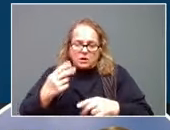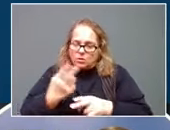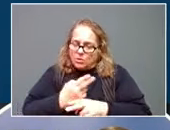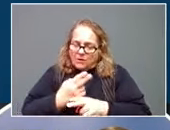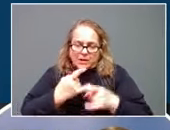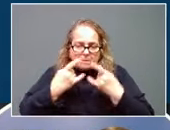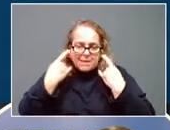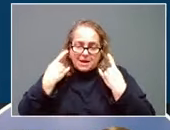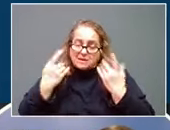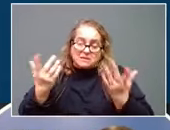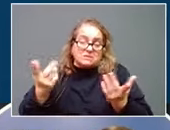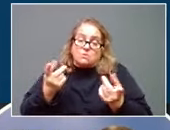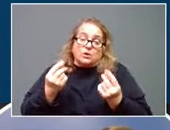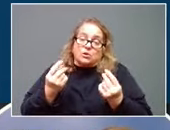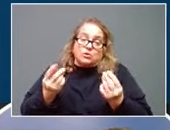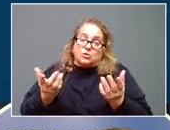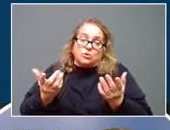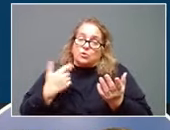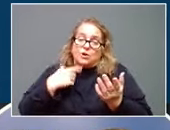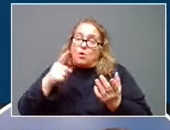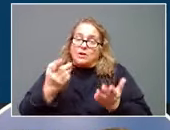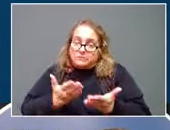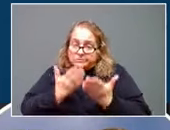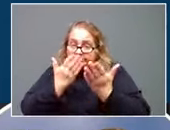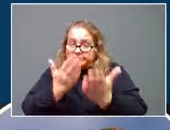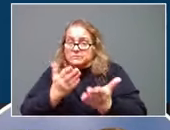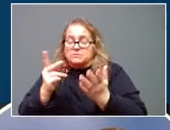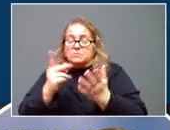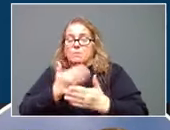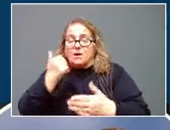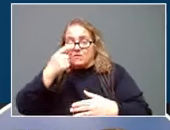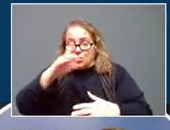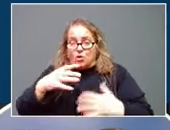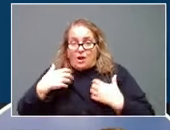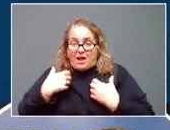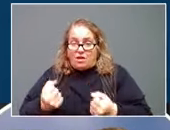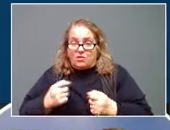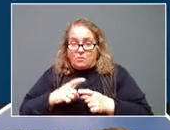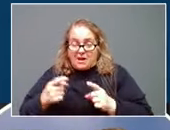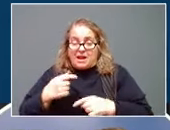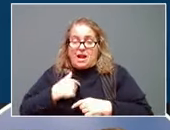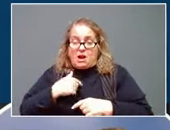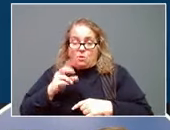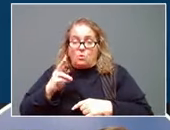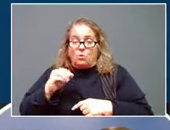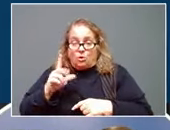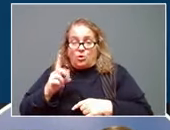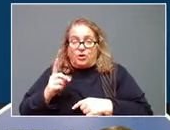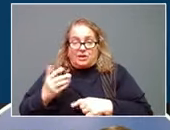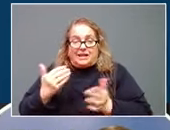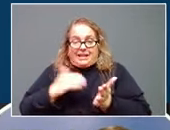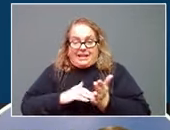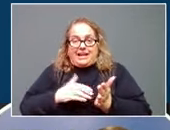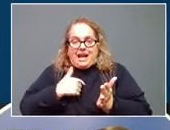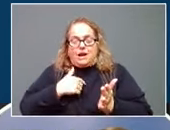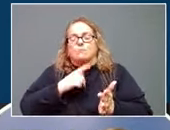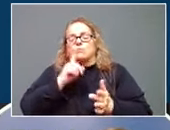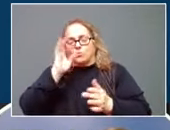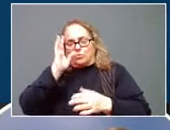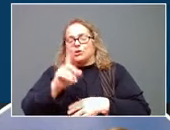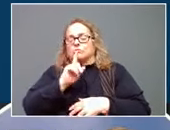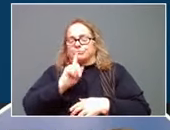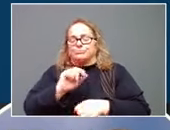at this point is suggest to people it's better for their health. But I would, again, I'm certainly going to continue wearing a